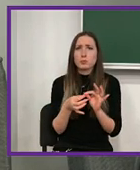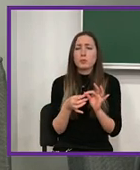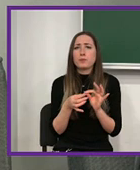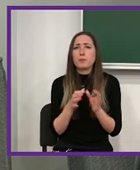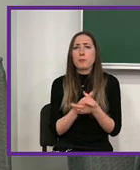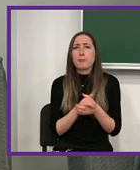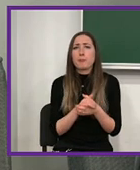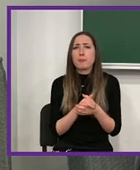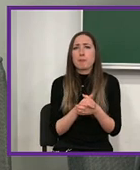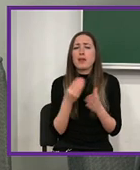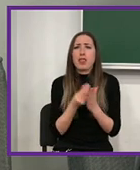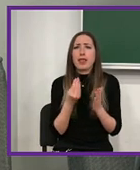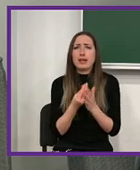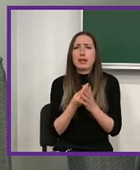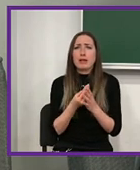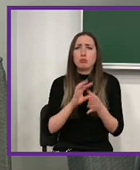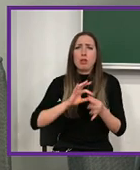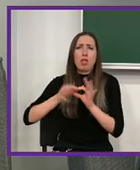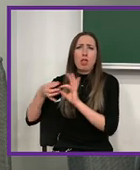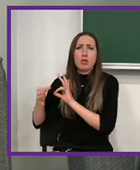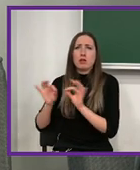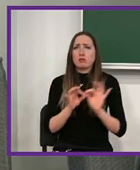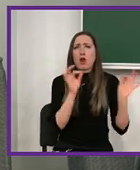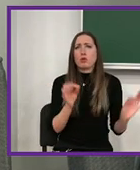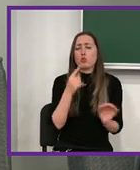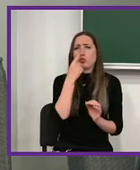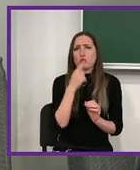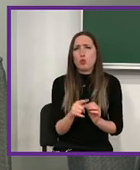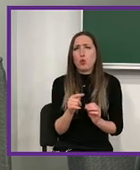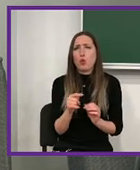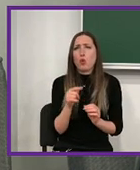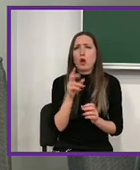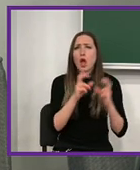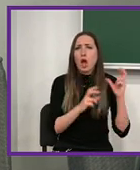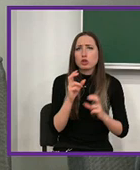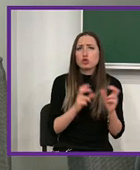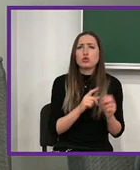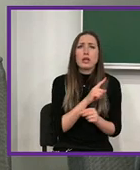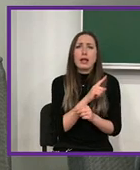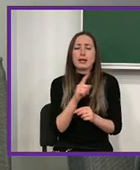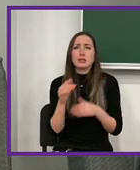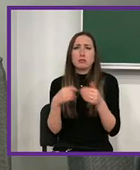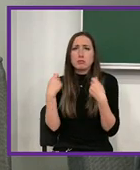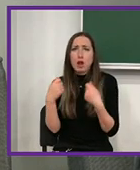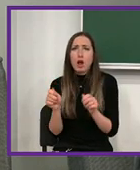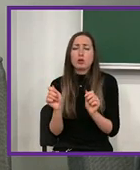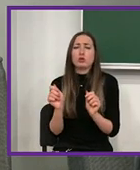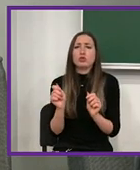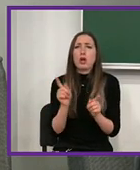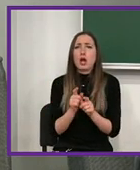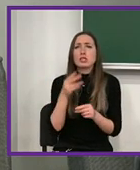sites, logistics and distribution of products, sales to farmers, etc. And we have about 40,000 tier